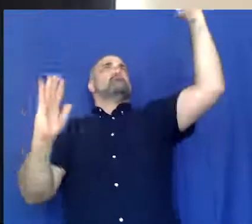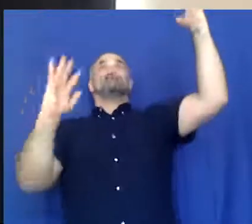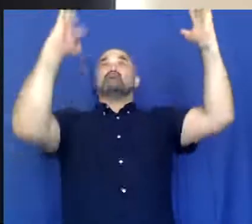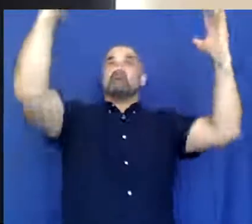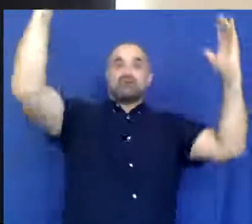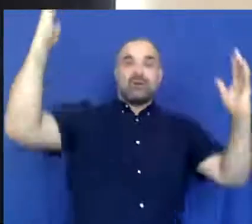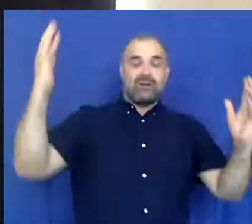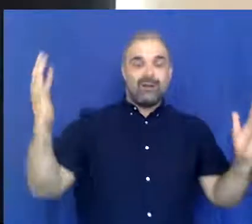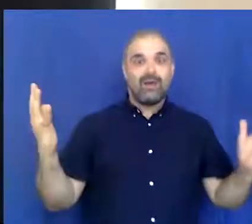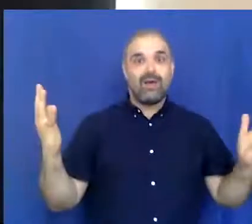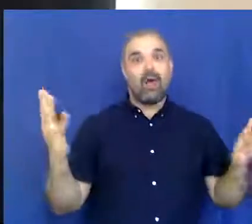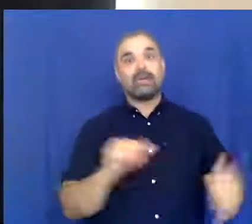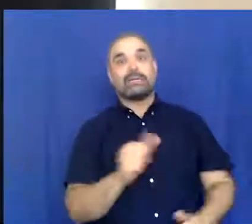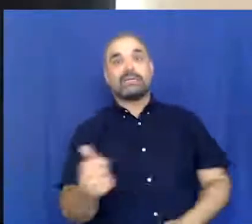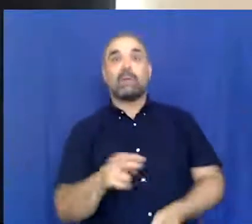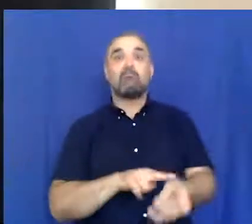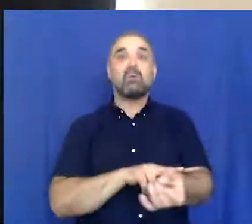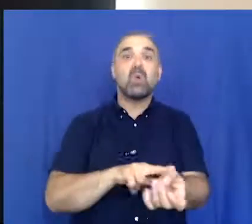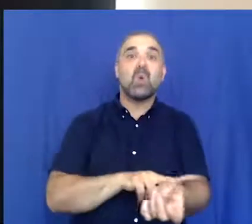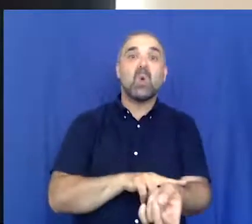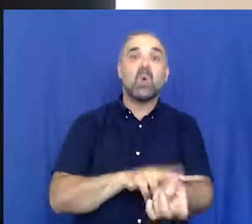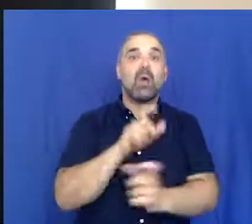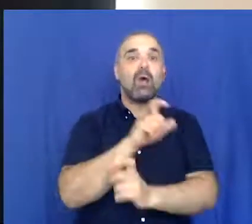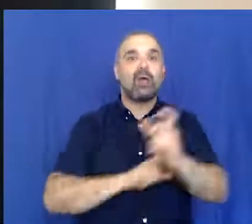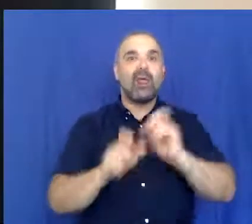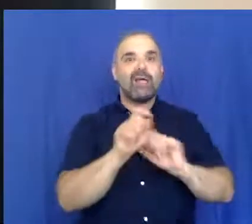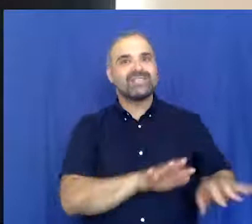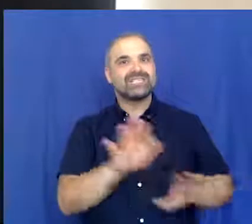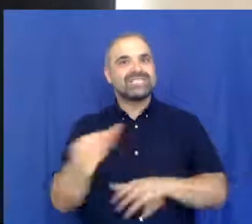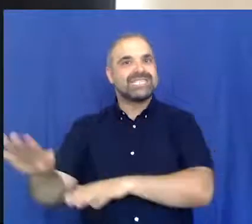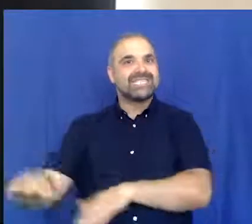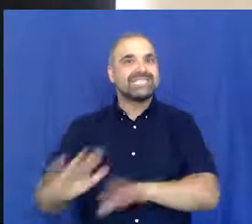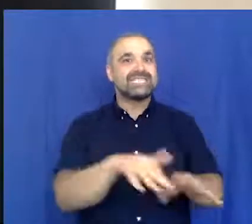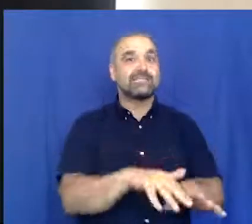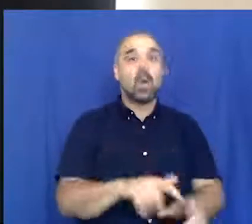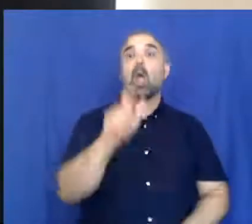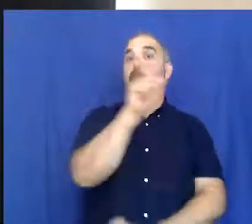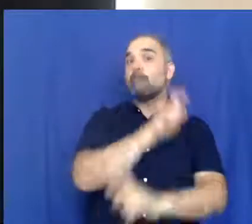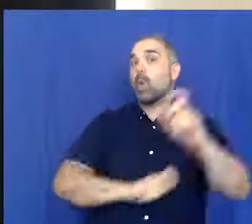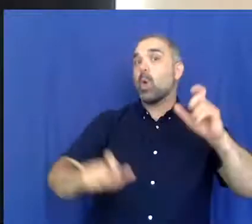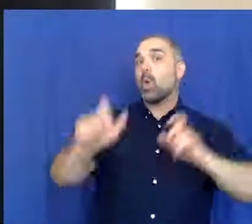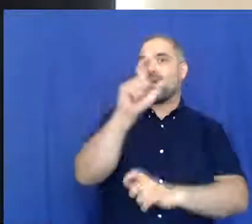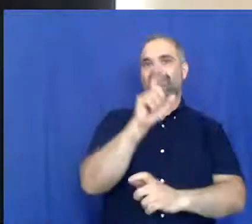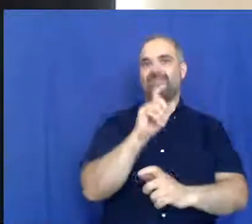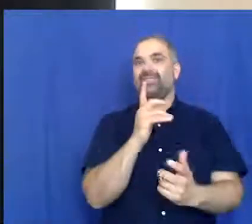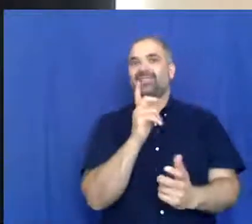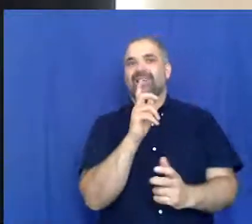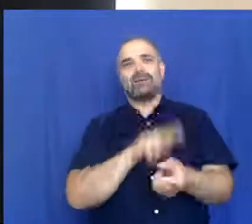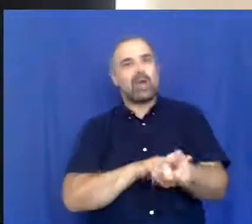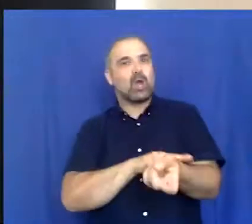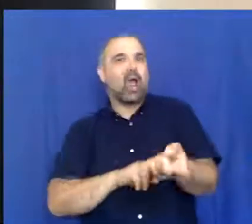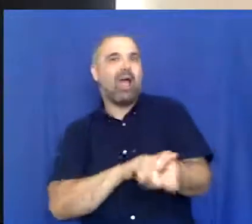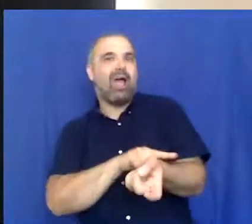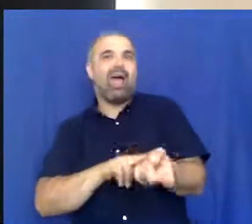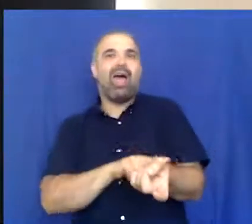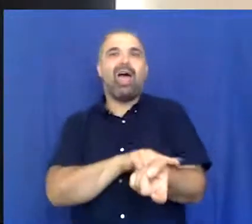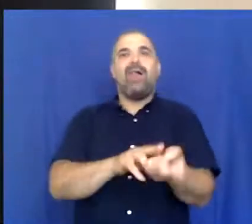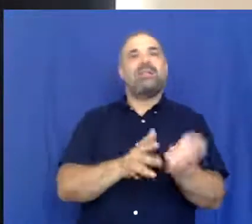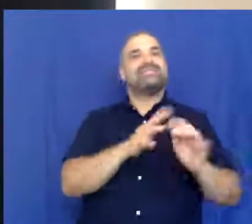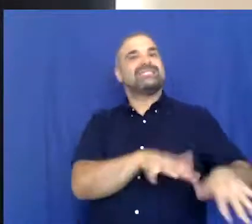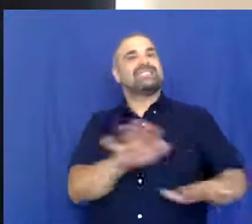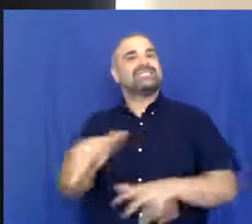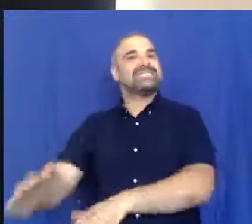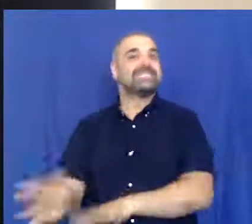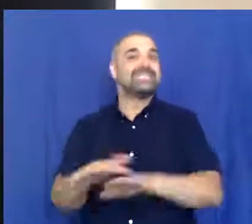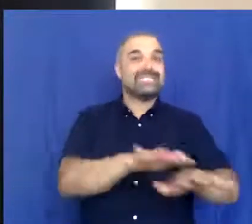so high. Then we have blue, which is the colour of the sea. Blue is the colour of the great